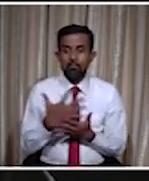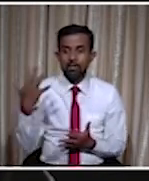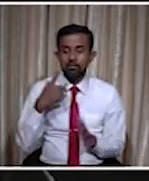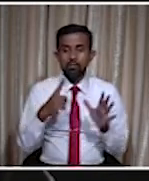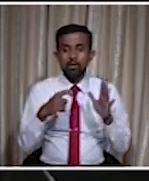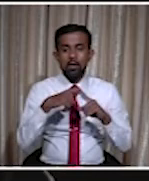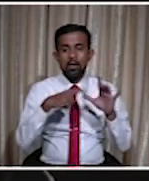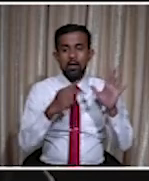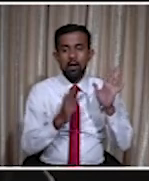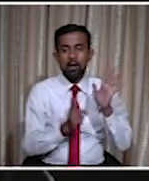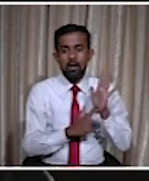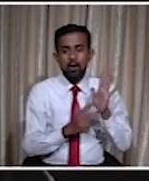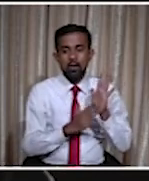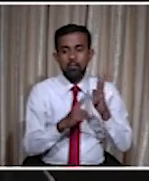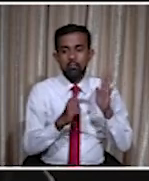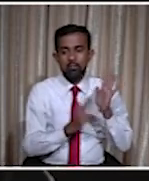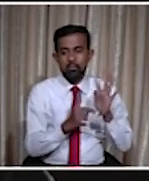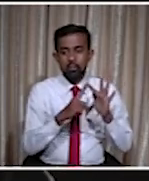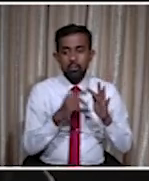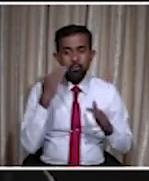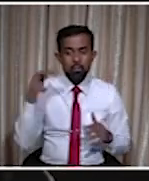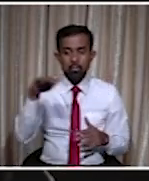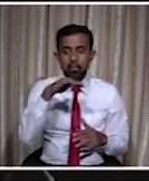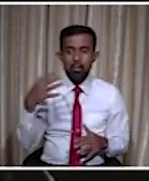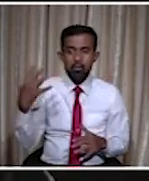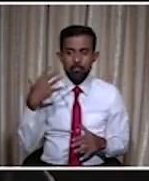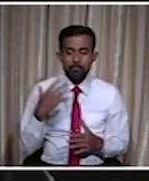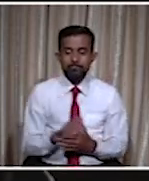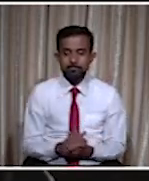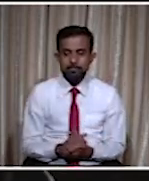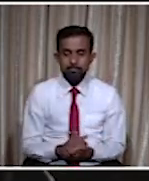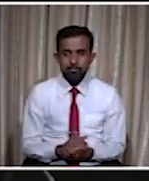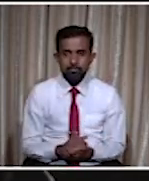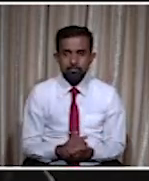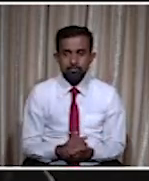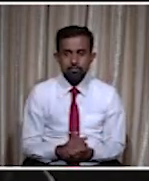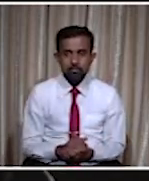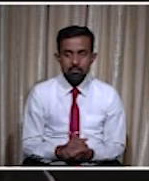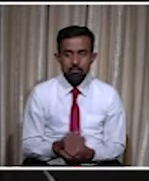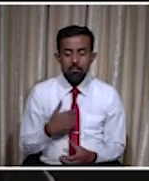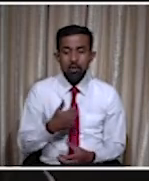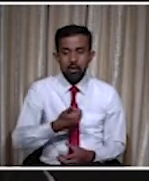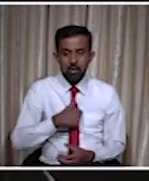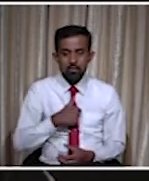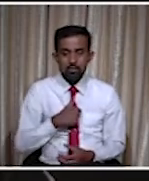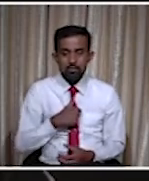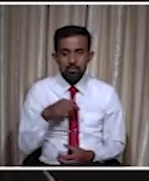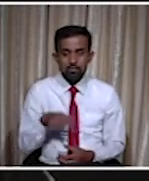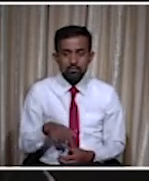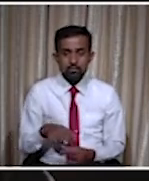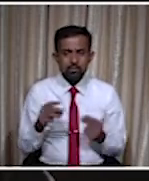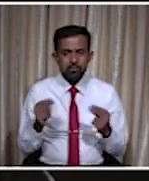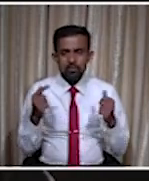met him a few days ago. And I would like that this matter be given urgent attention, and these issues